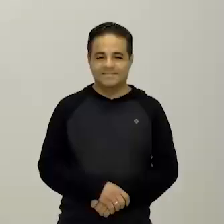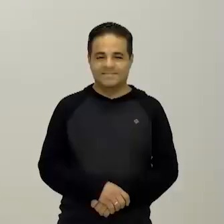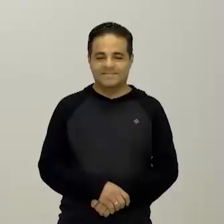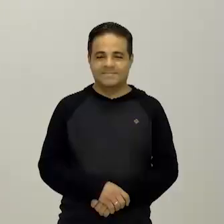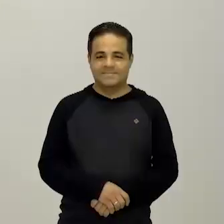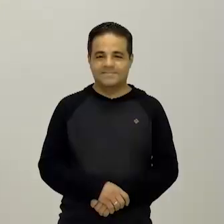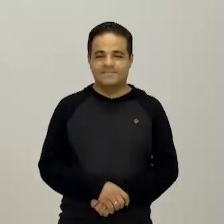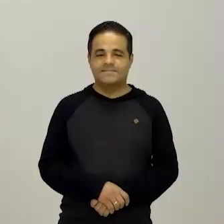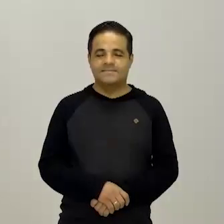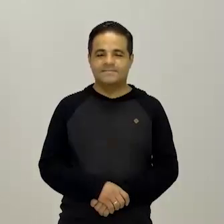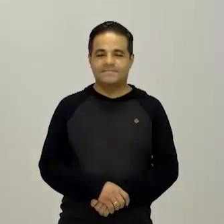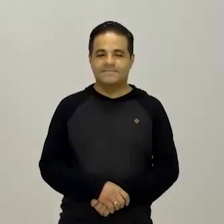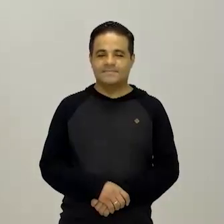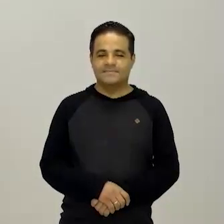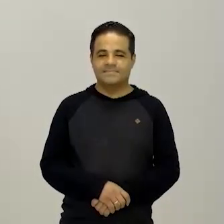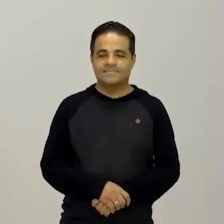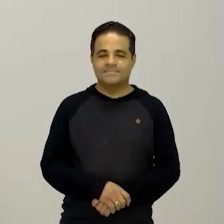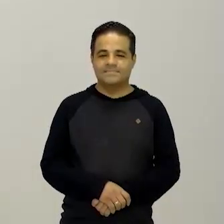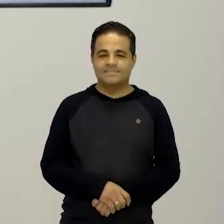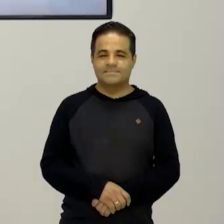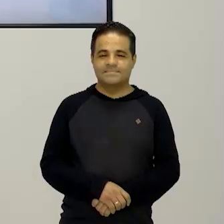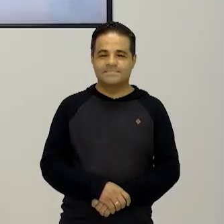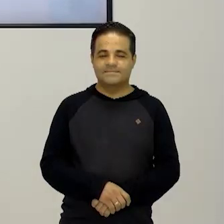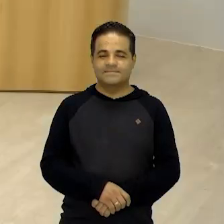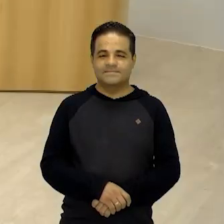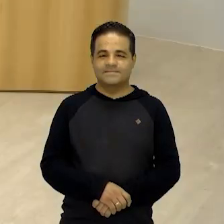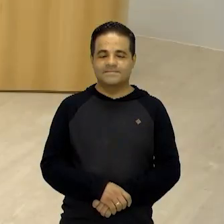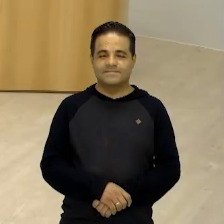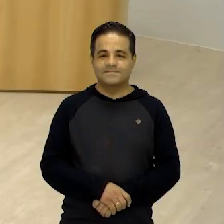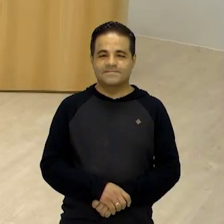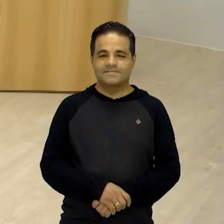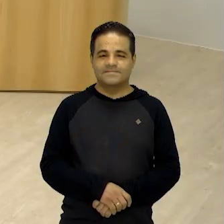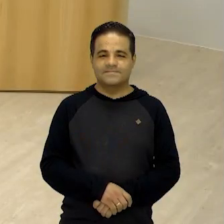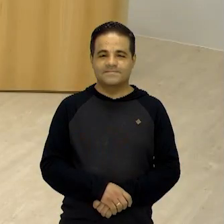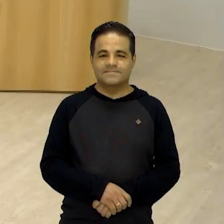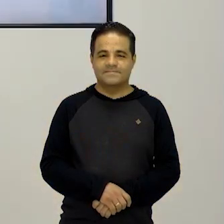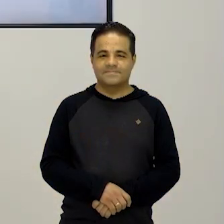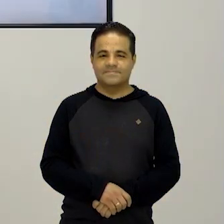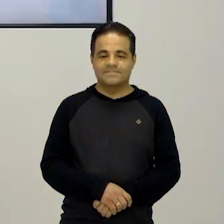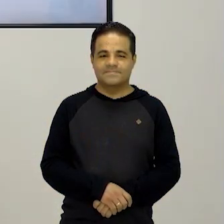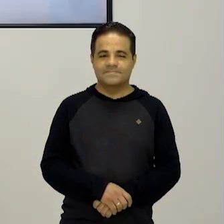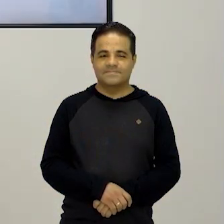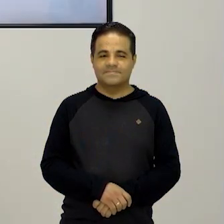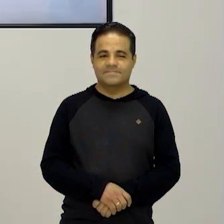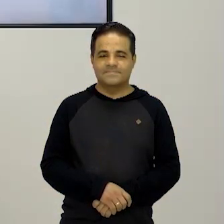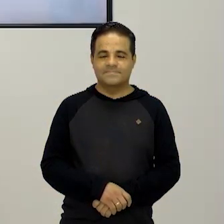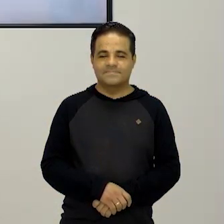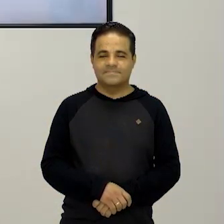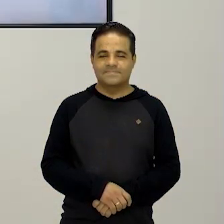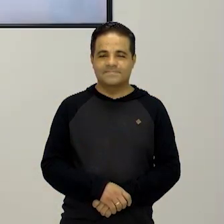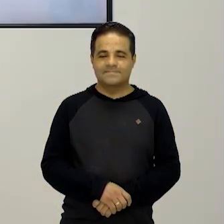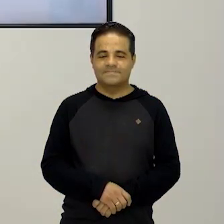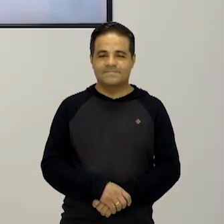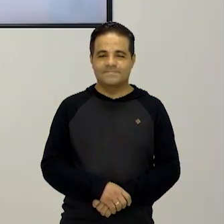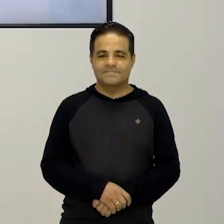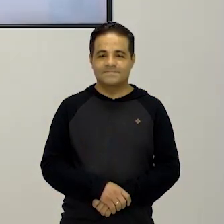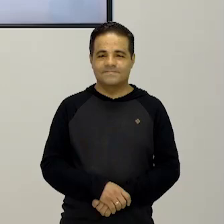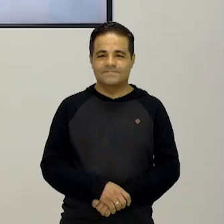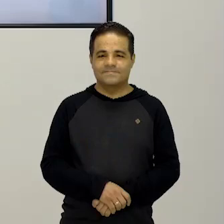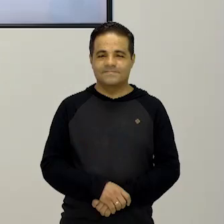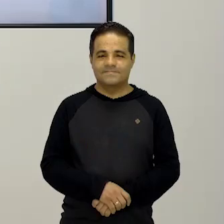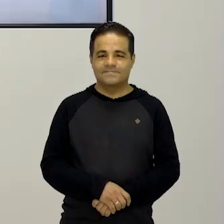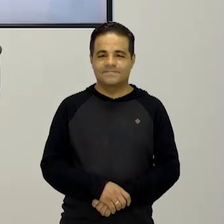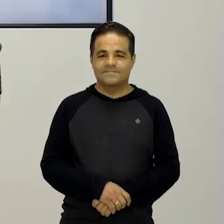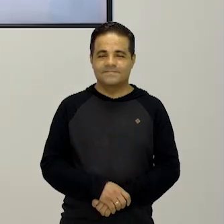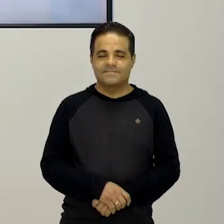Hi everybody. What time is it, Ed? It's 6:30 in São Paulo. 6:30 in São Paulo, so good evening. Good evening, students, and good